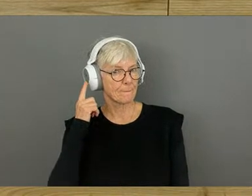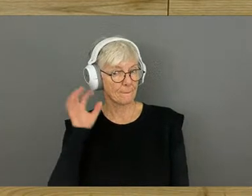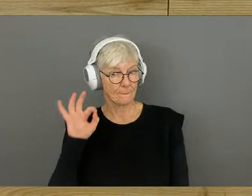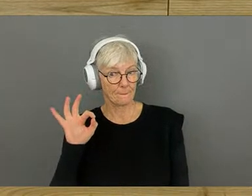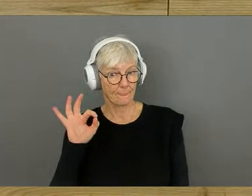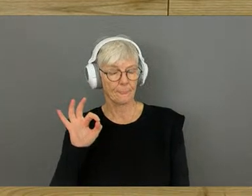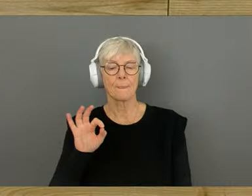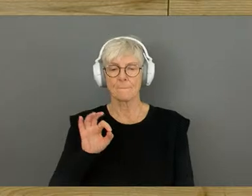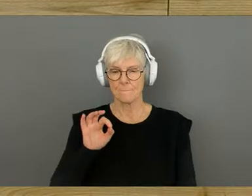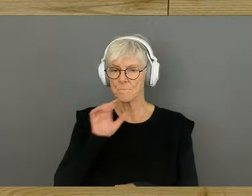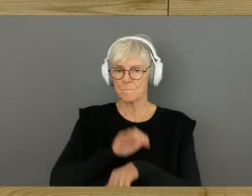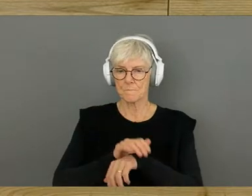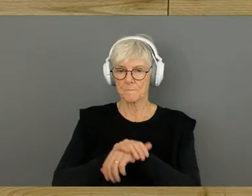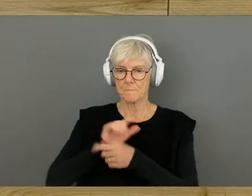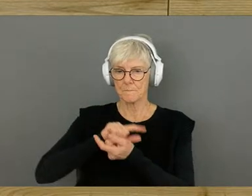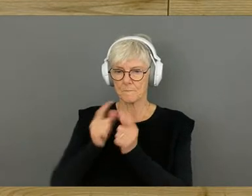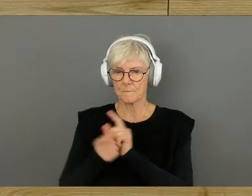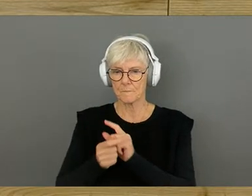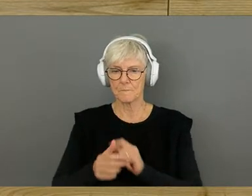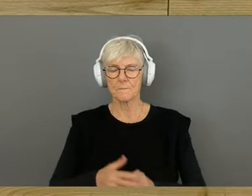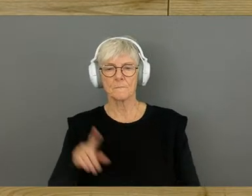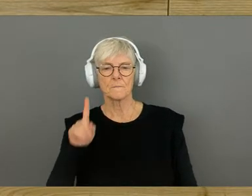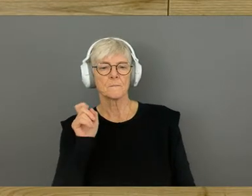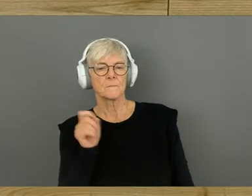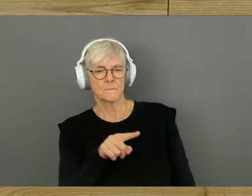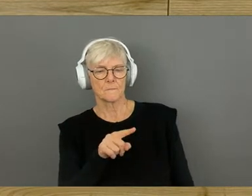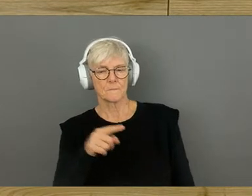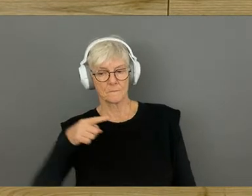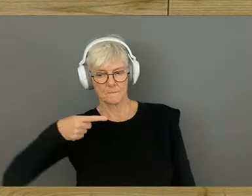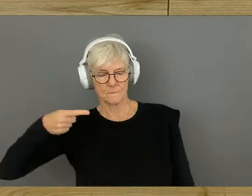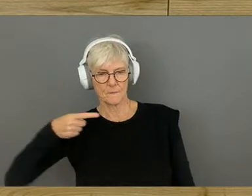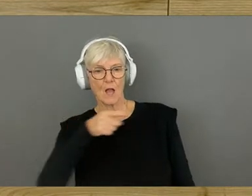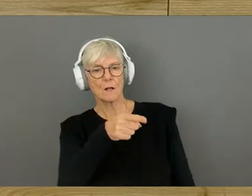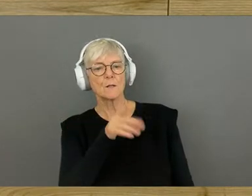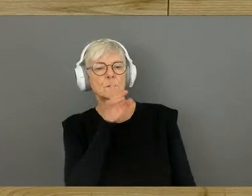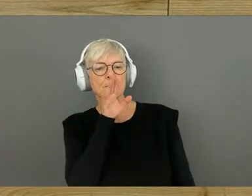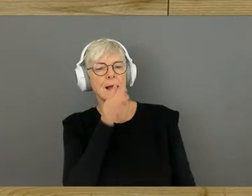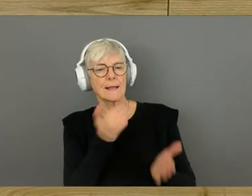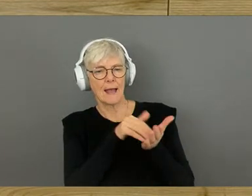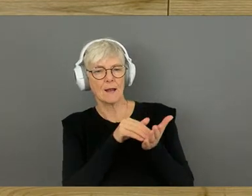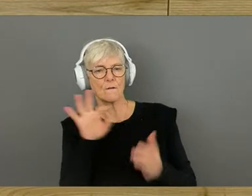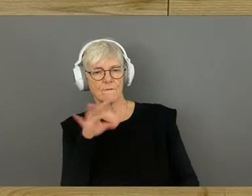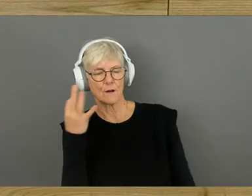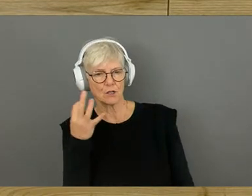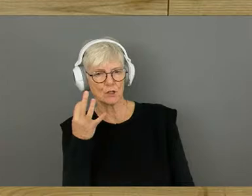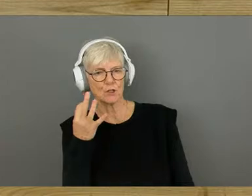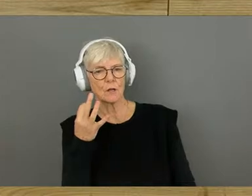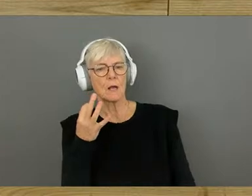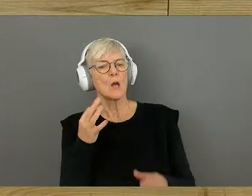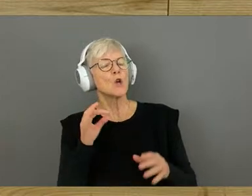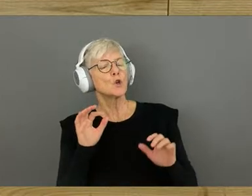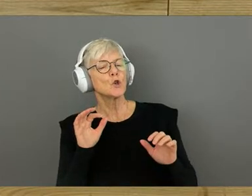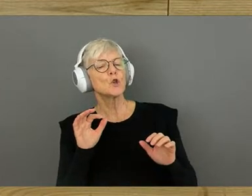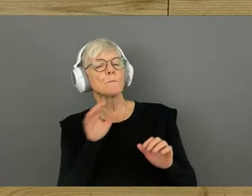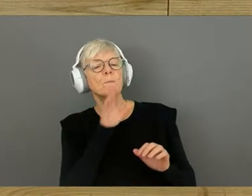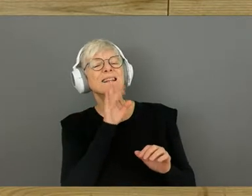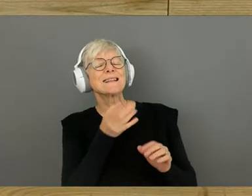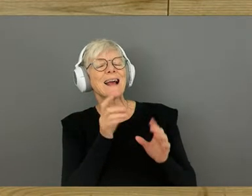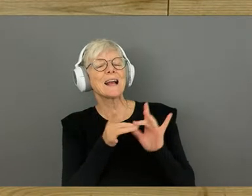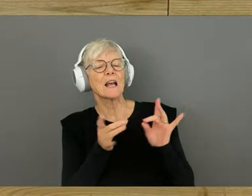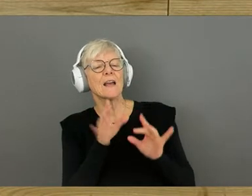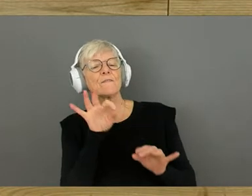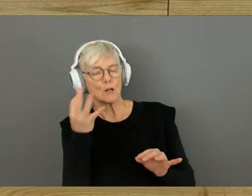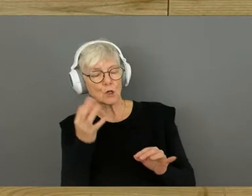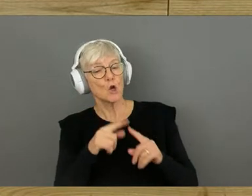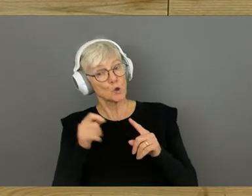Ms. Poirier, could you please repeat in French the situation before Christmas? Do we expect all the powers to be restored? And